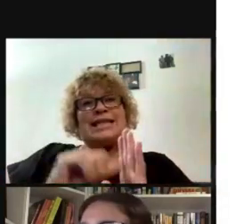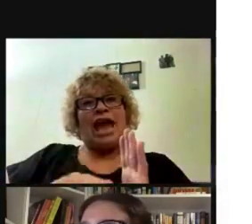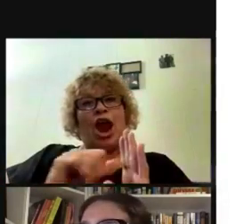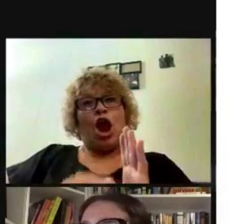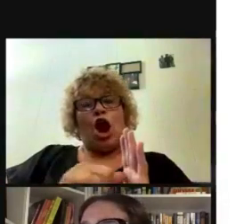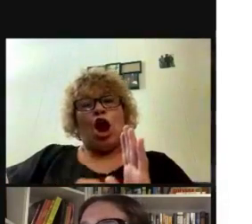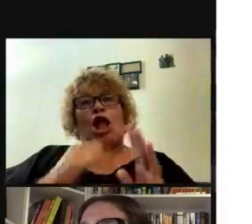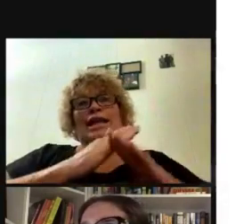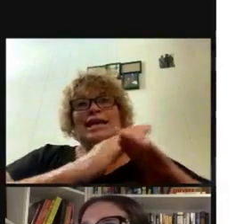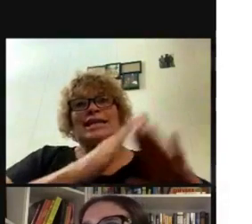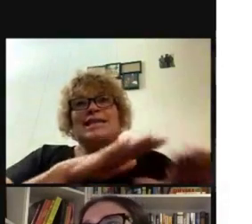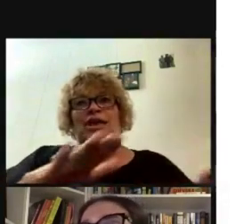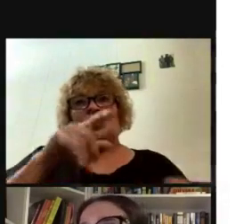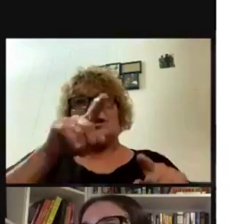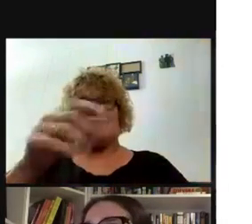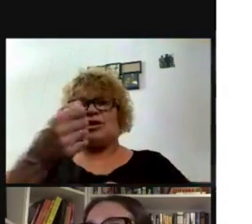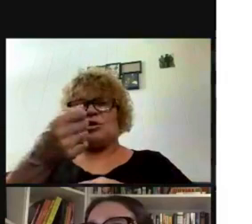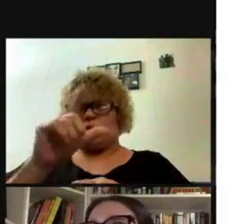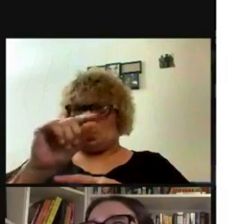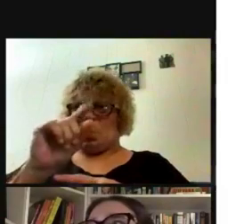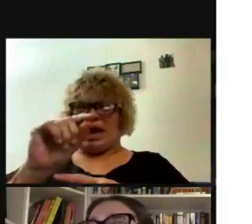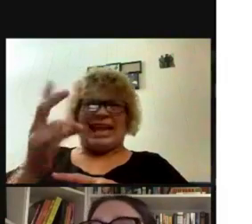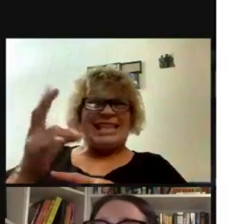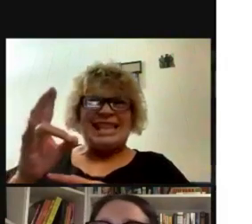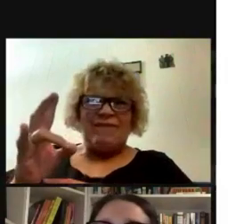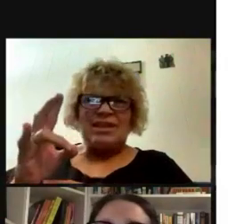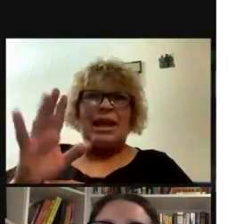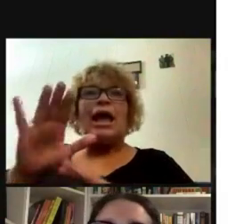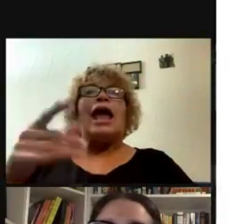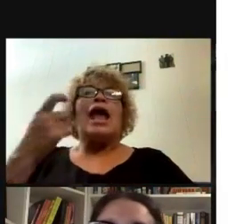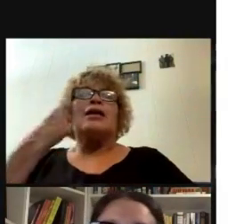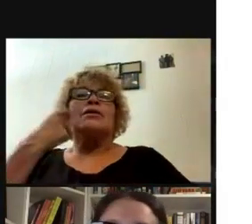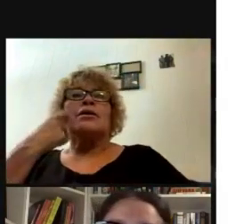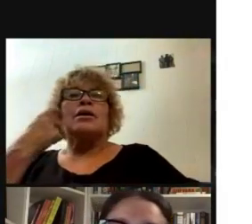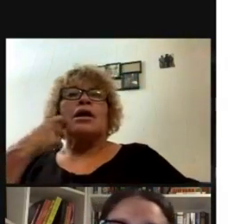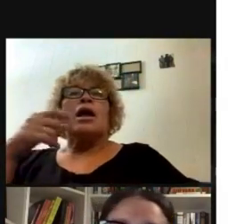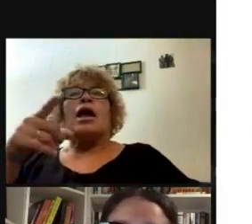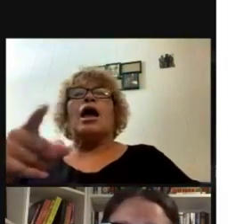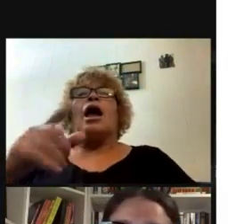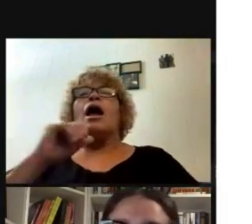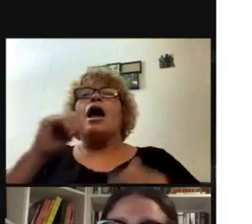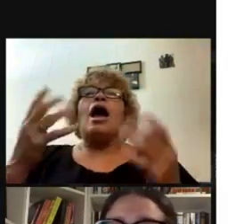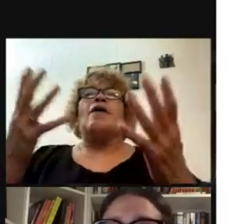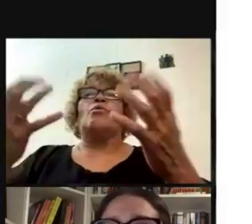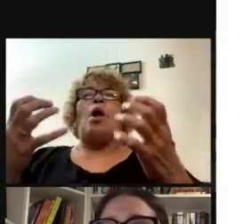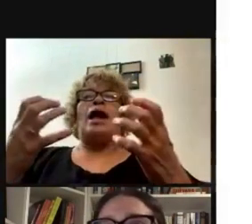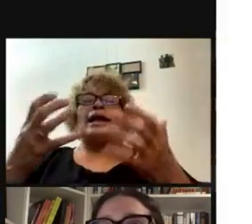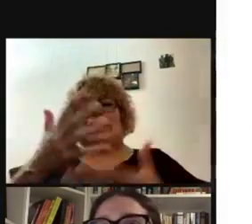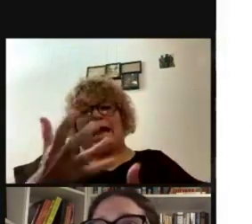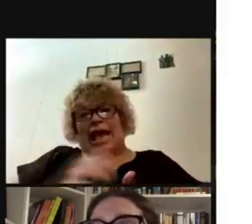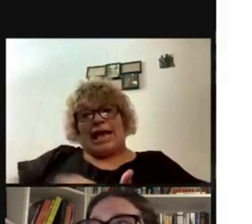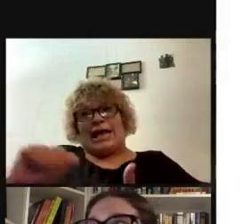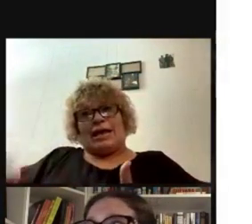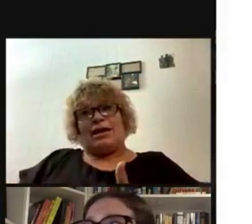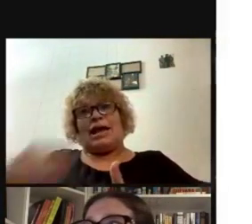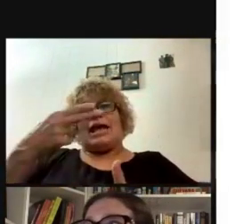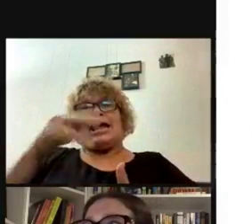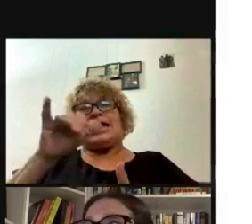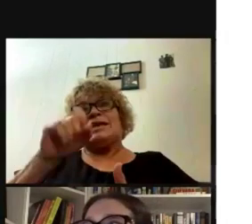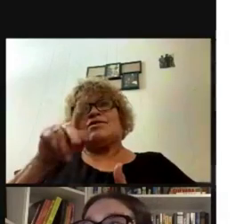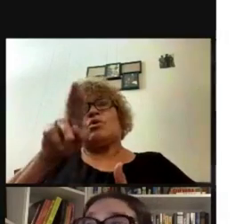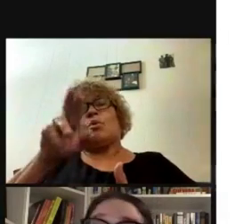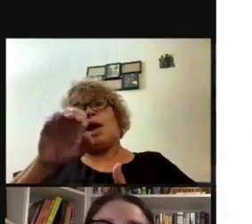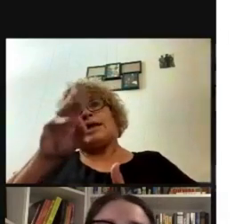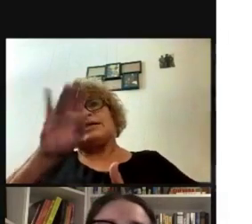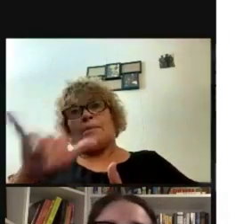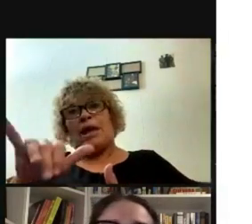2017. And then most recently, allegations of unwanted hysterectomies that occurred in an immigrant detention